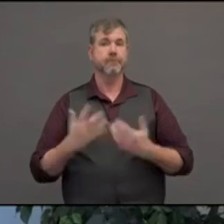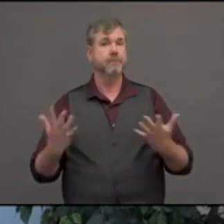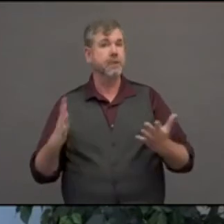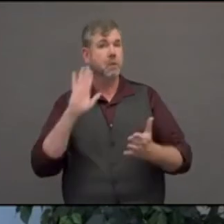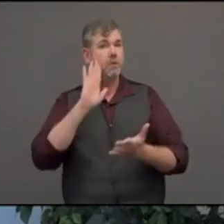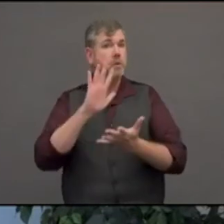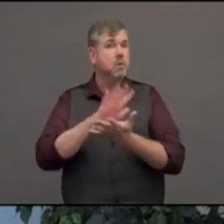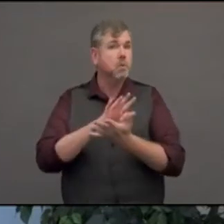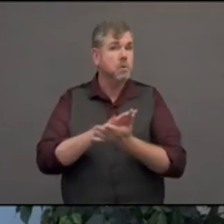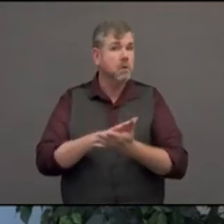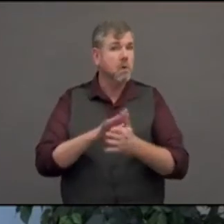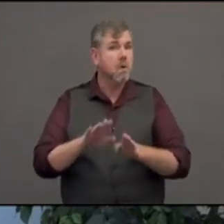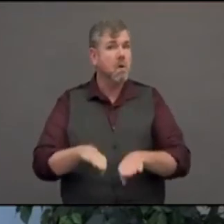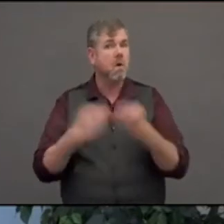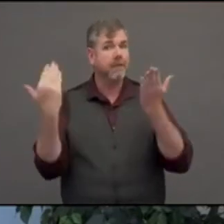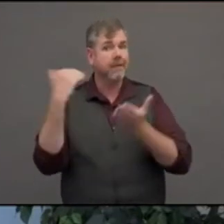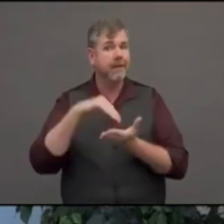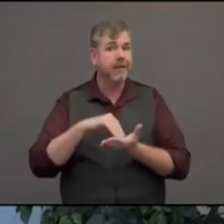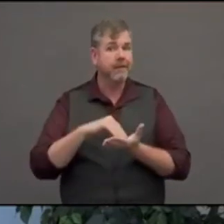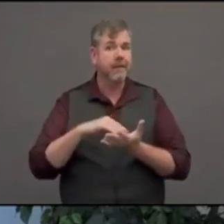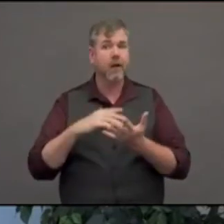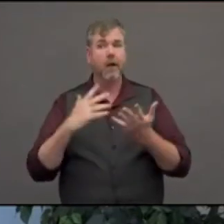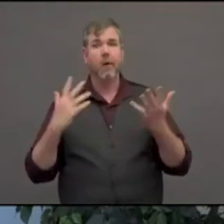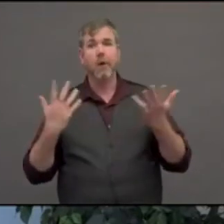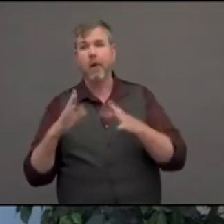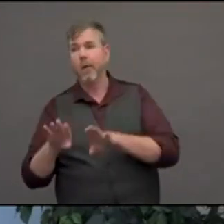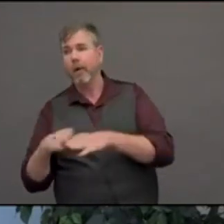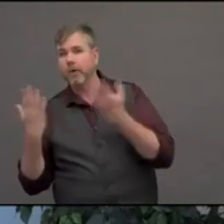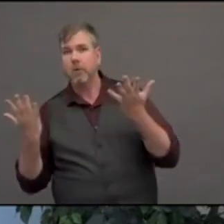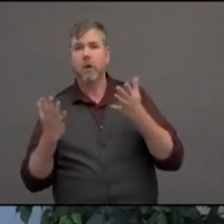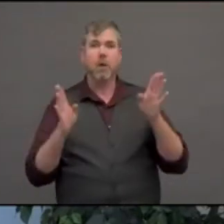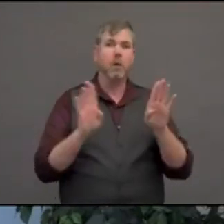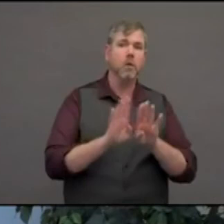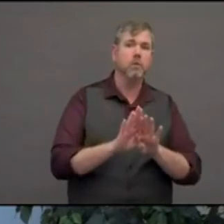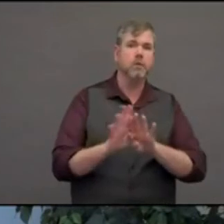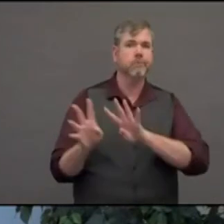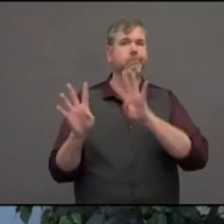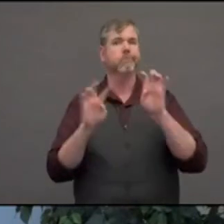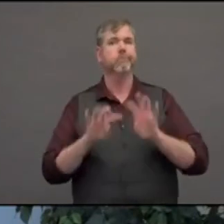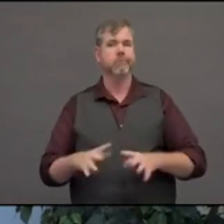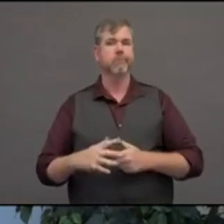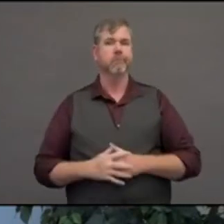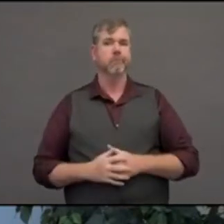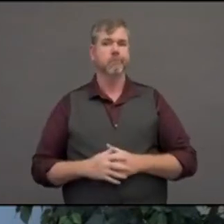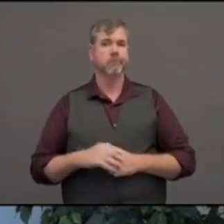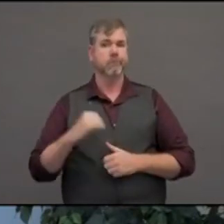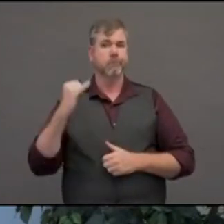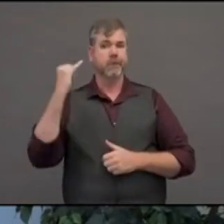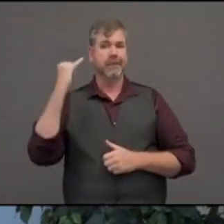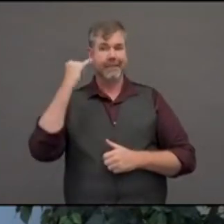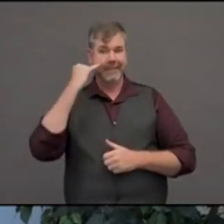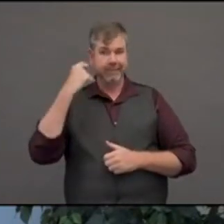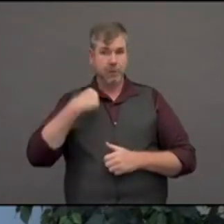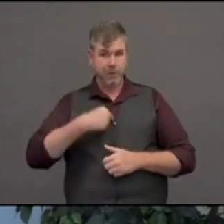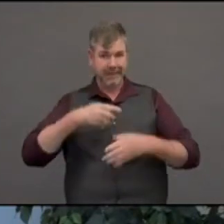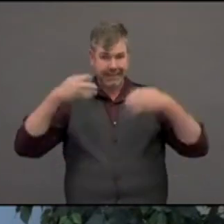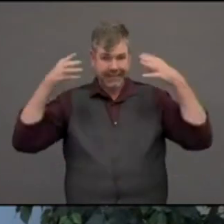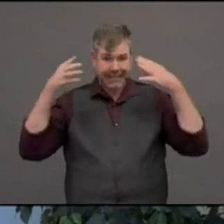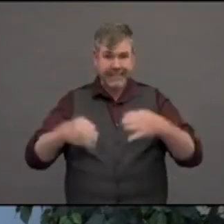we focus on slowing the spread, that's going to take care of all of that. Mm-hmm.